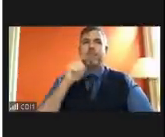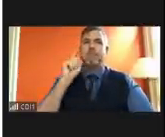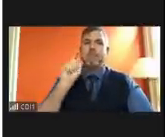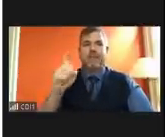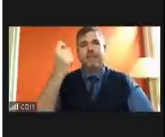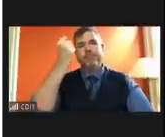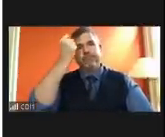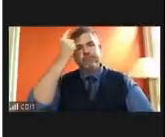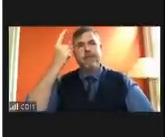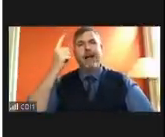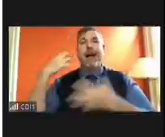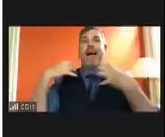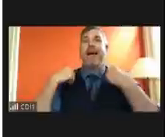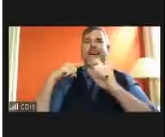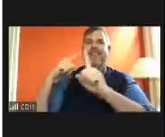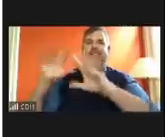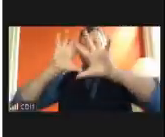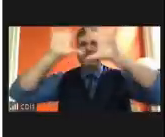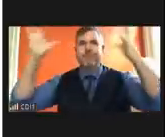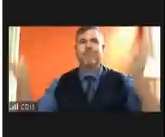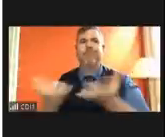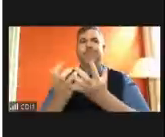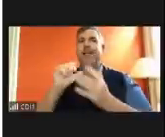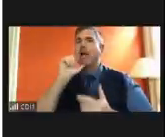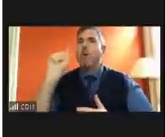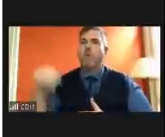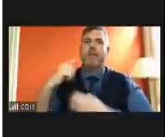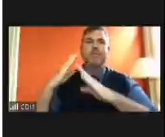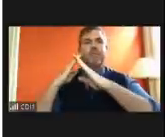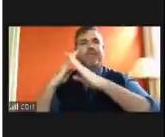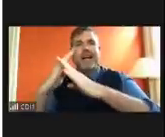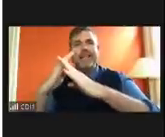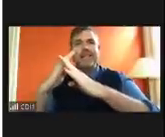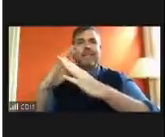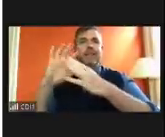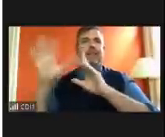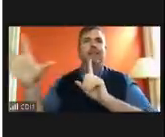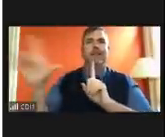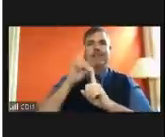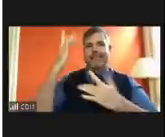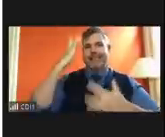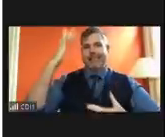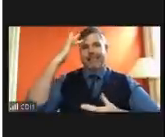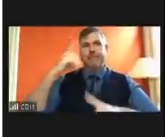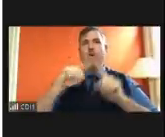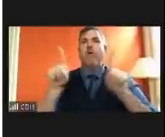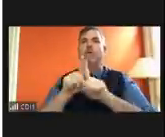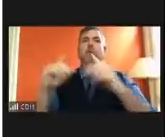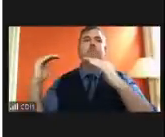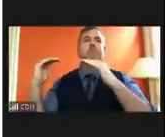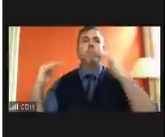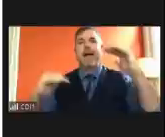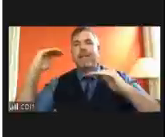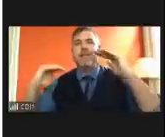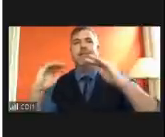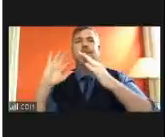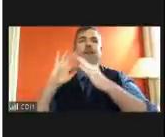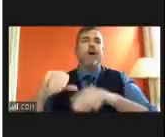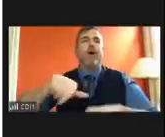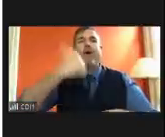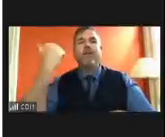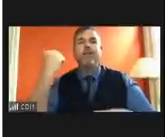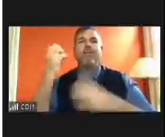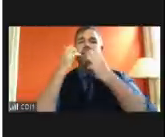the prevention of COVID-19 disease, but reconciling and balancing that with other values, including mental and